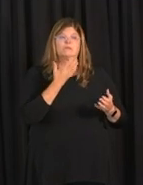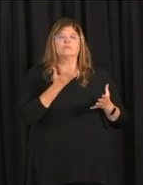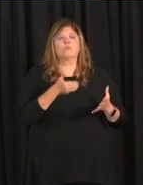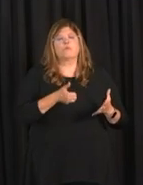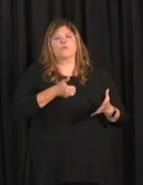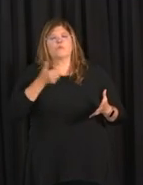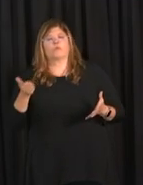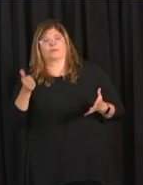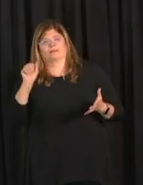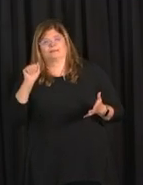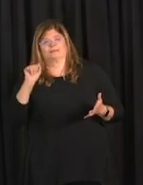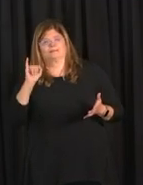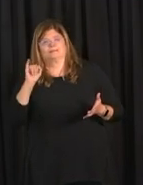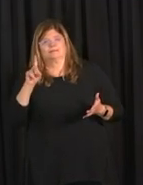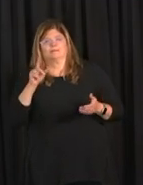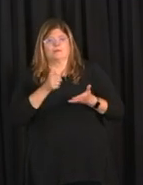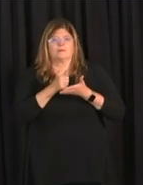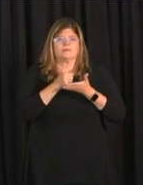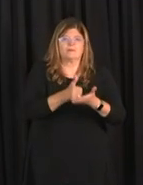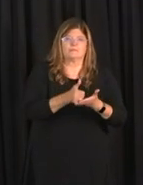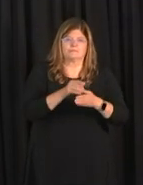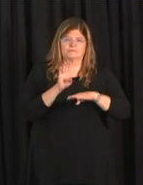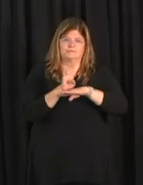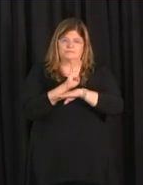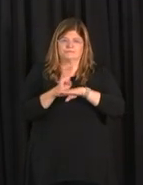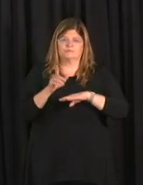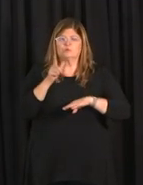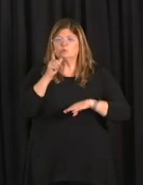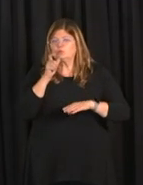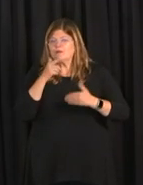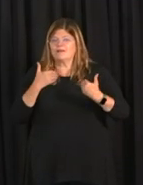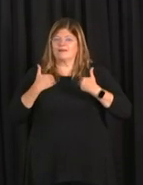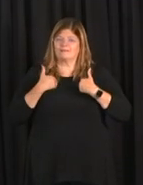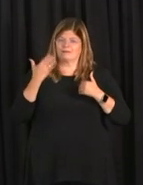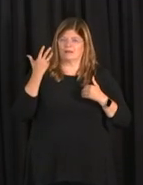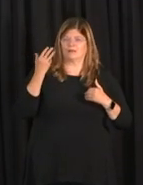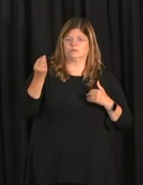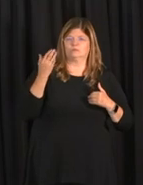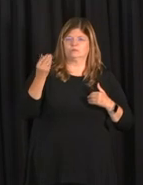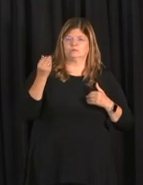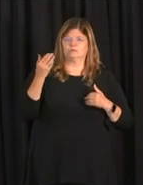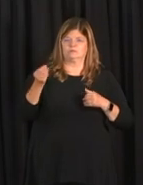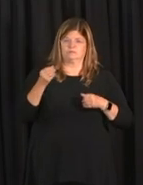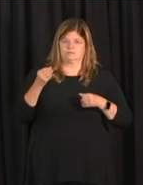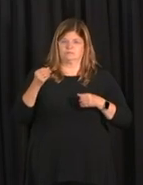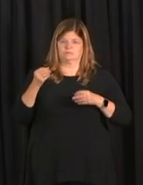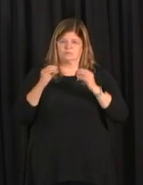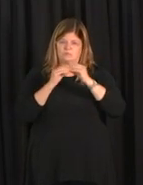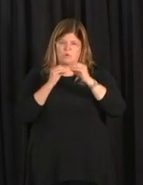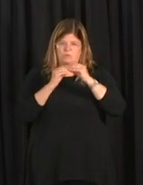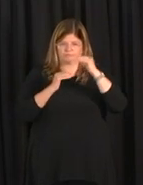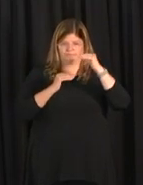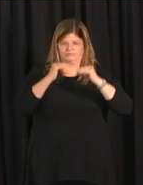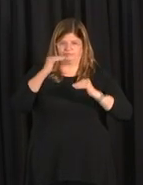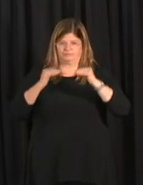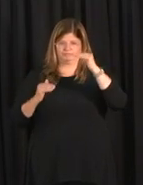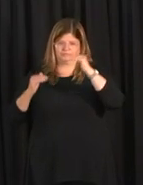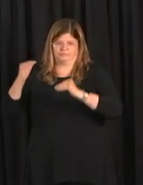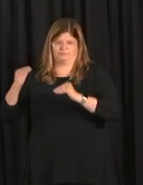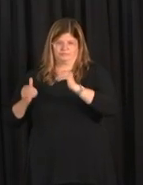that don't have outdoor spaces. You know, so we don't create more winners and losers.